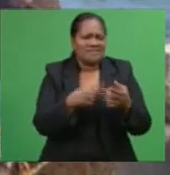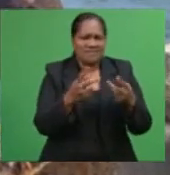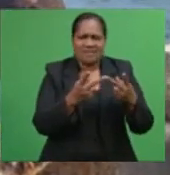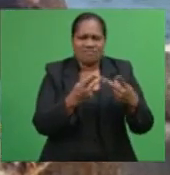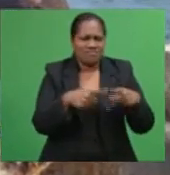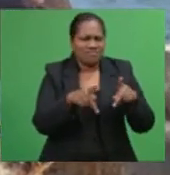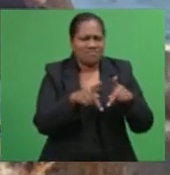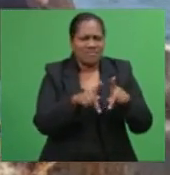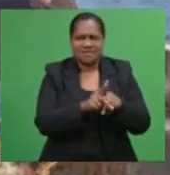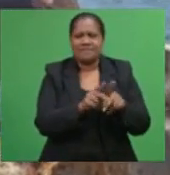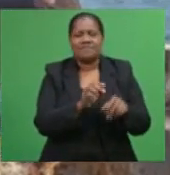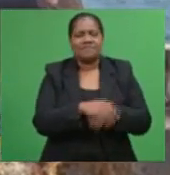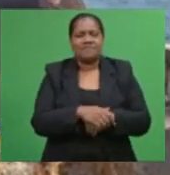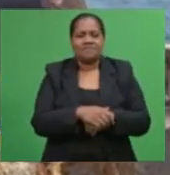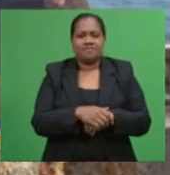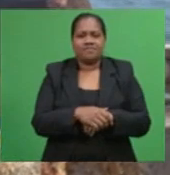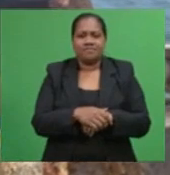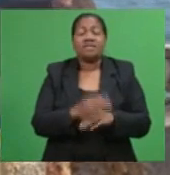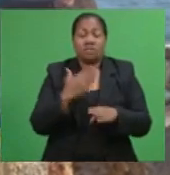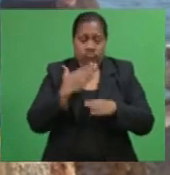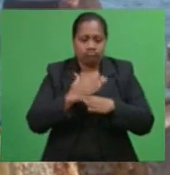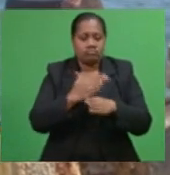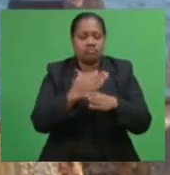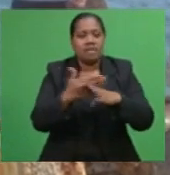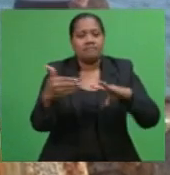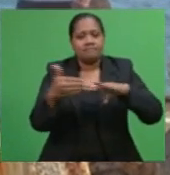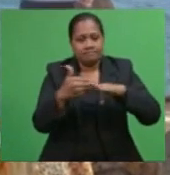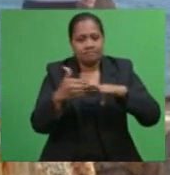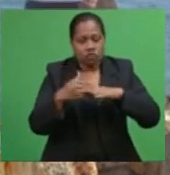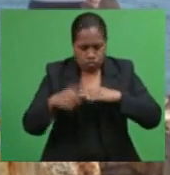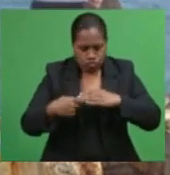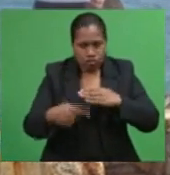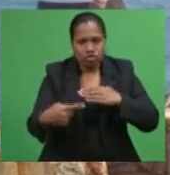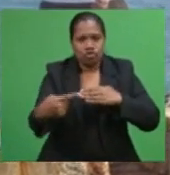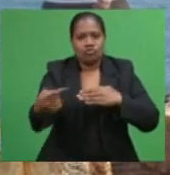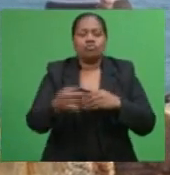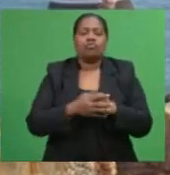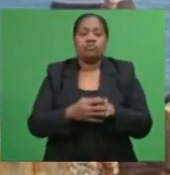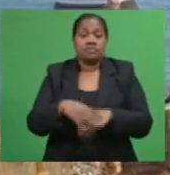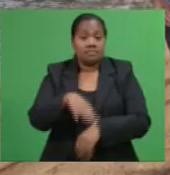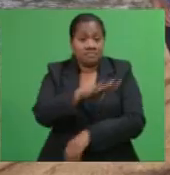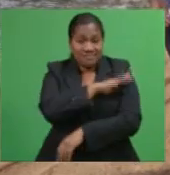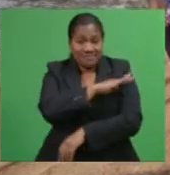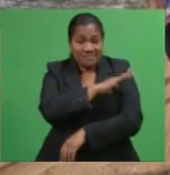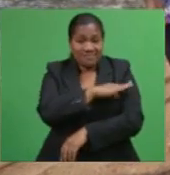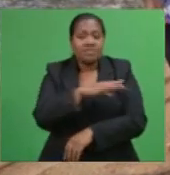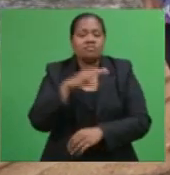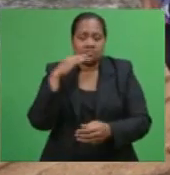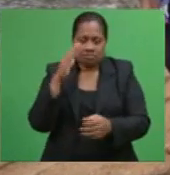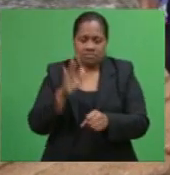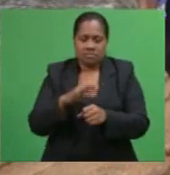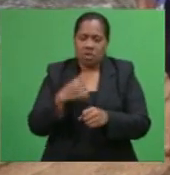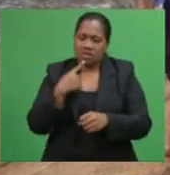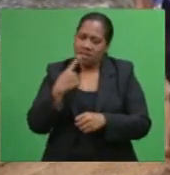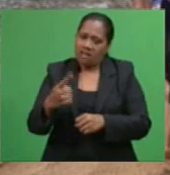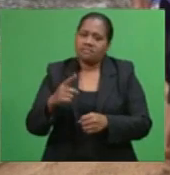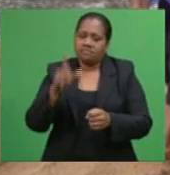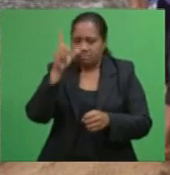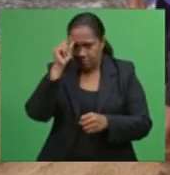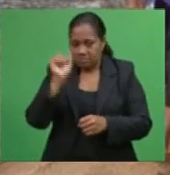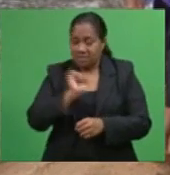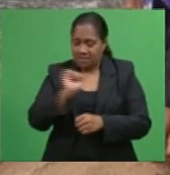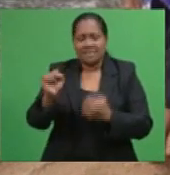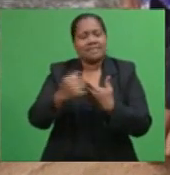developments on the island as work to repair the jetty continues. Bainimarama has assured Fijians that their safety will remain